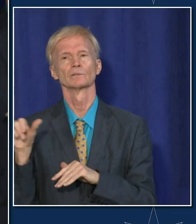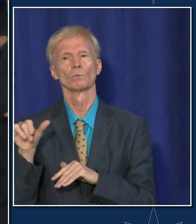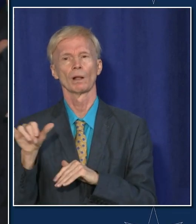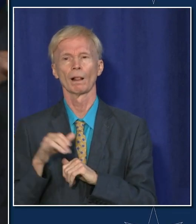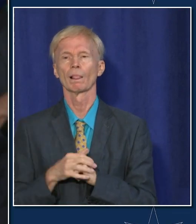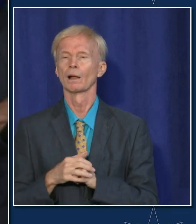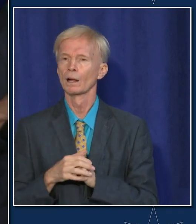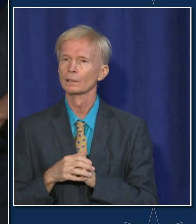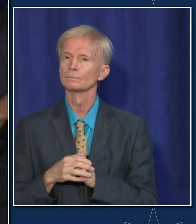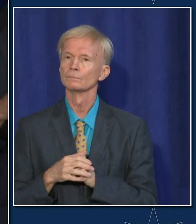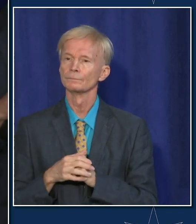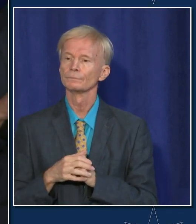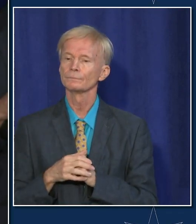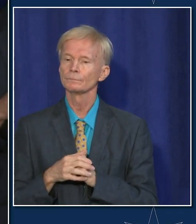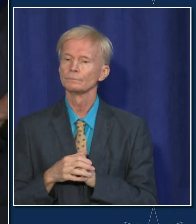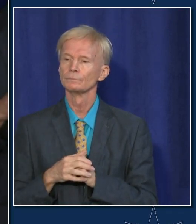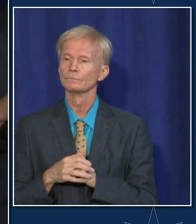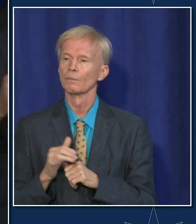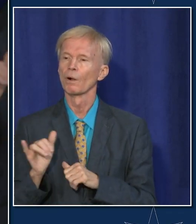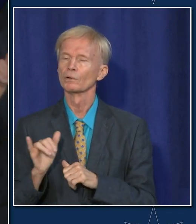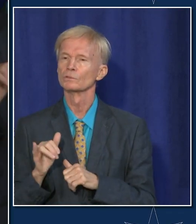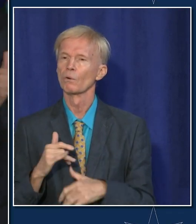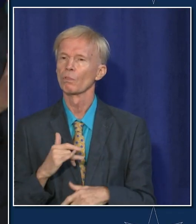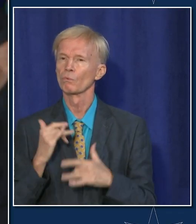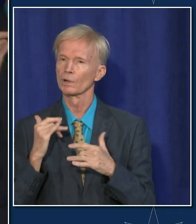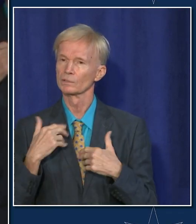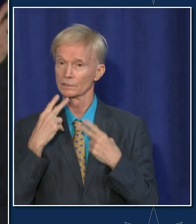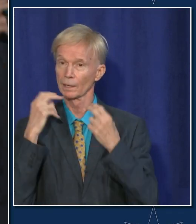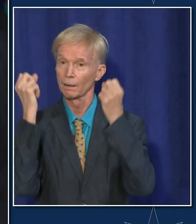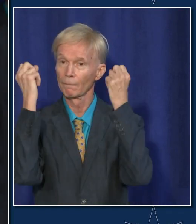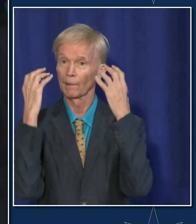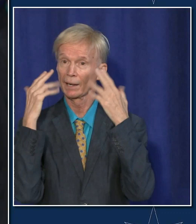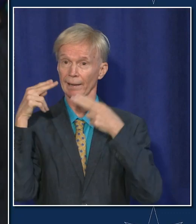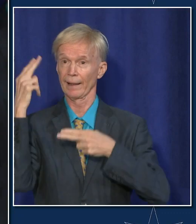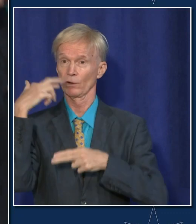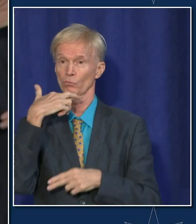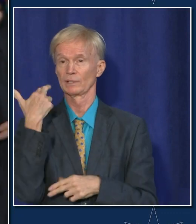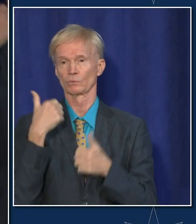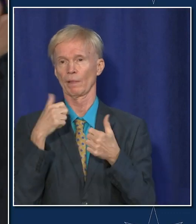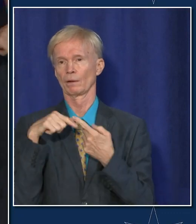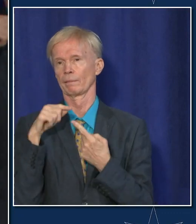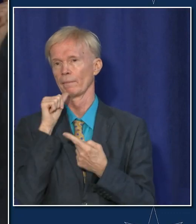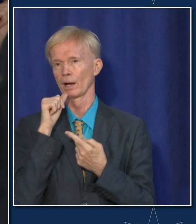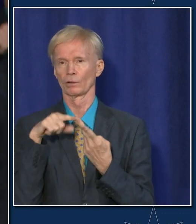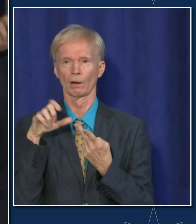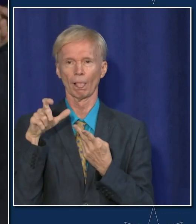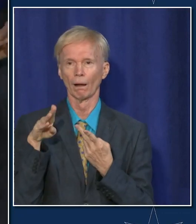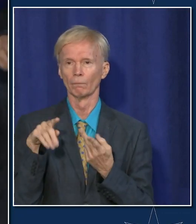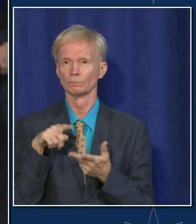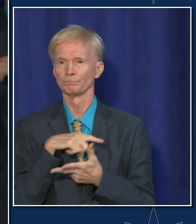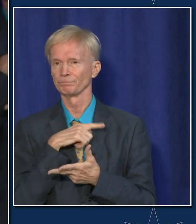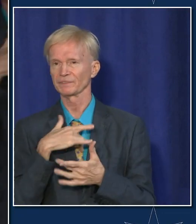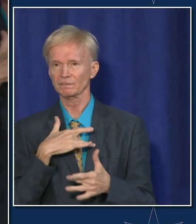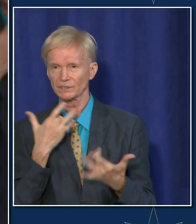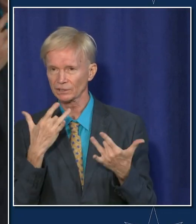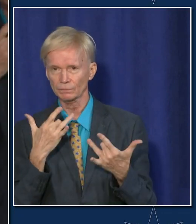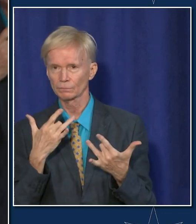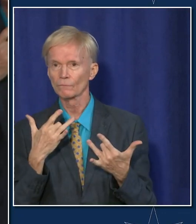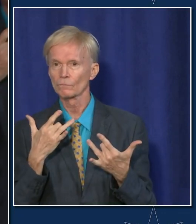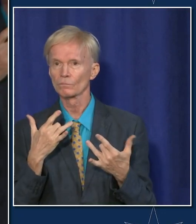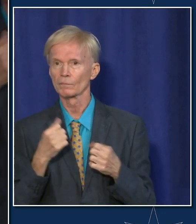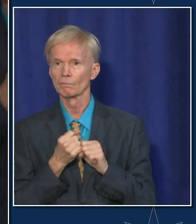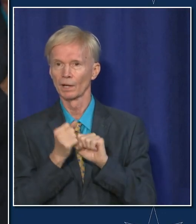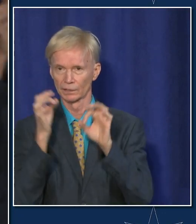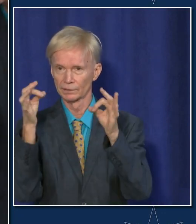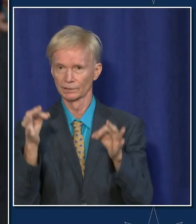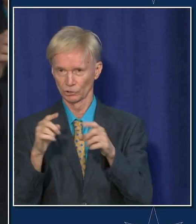And I've also been thrilled to see many high-risk settings, whether that's bars, whether that's clubs, whether that's events, make that